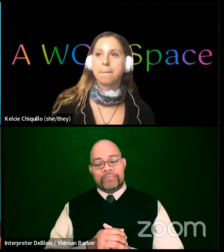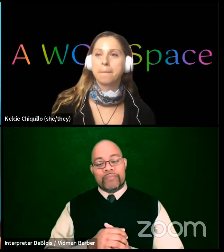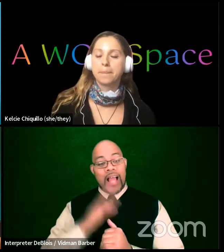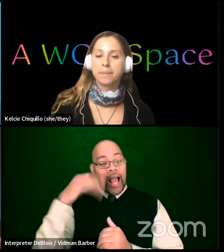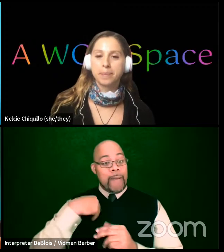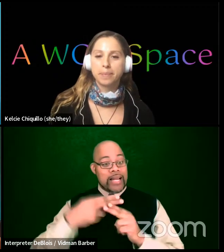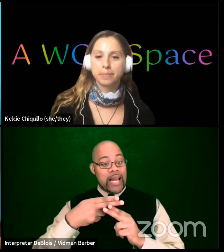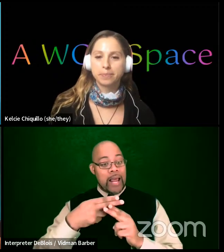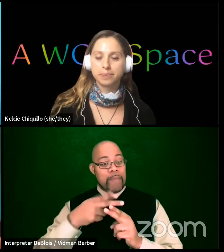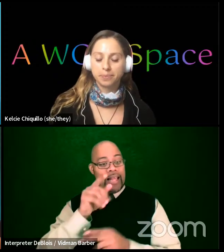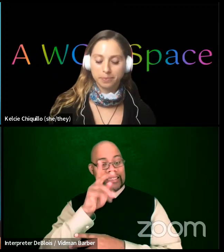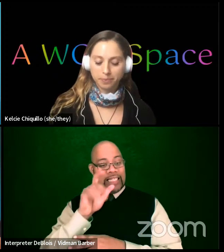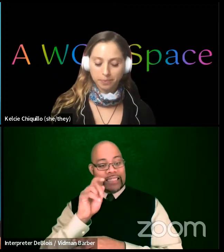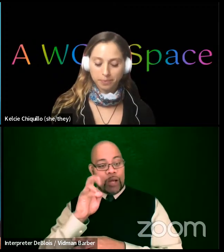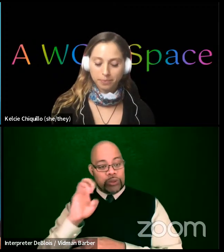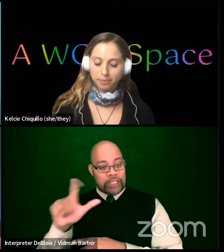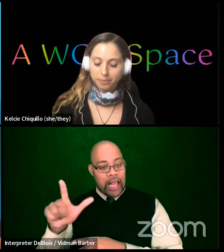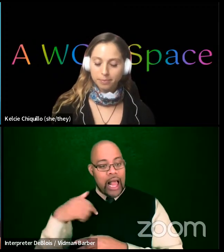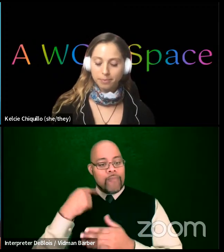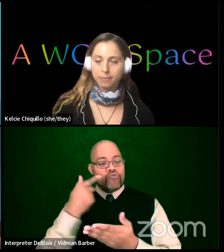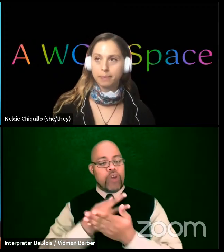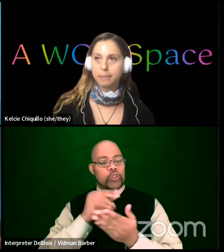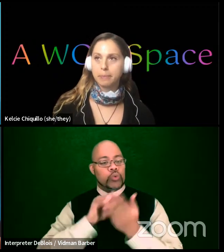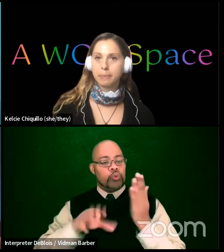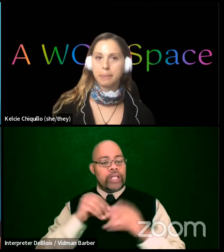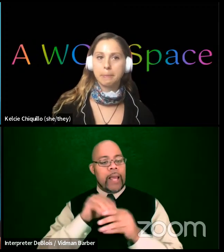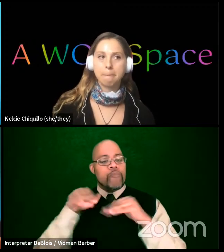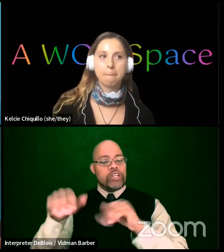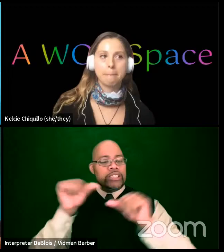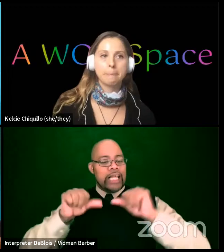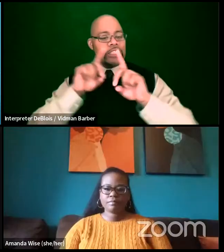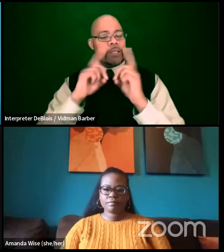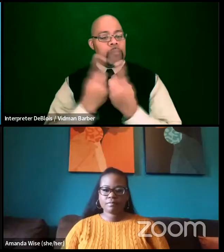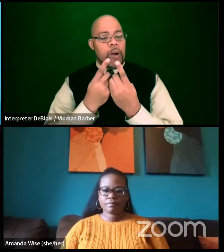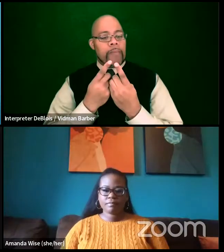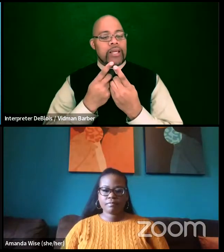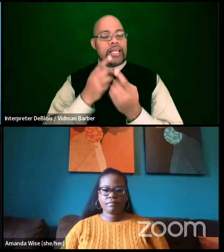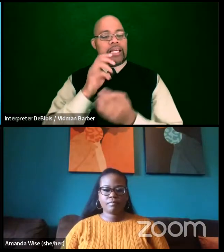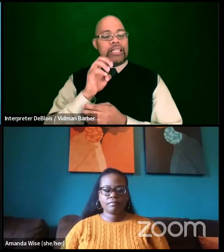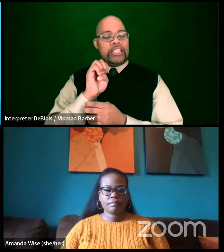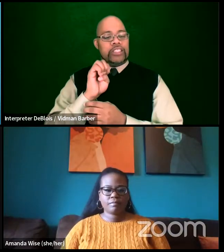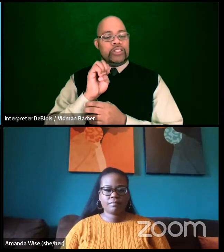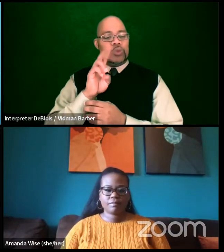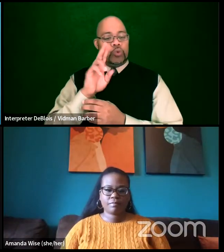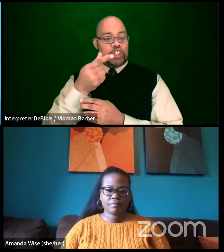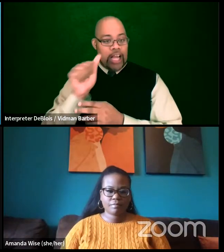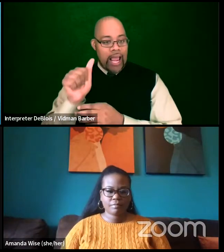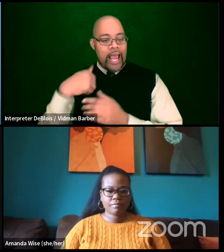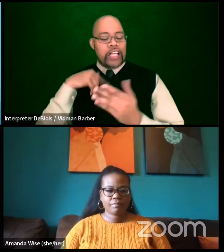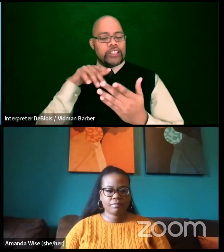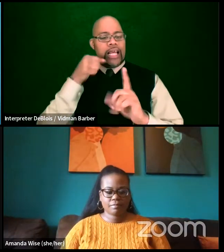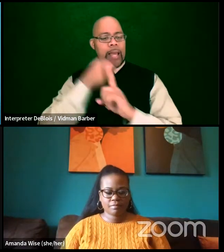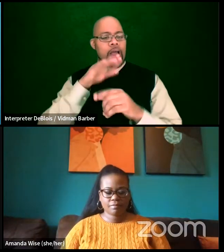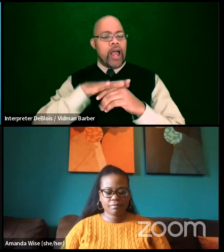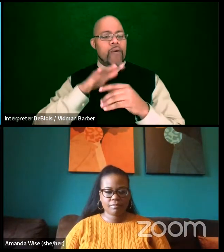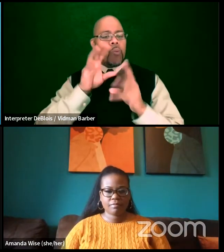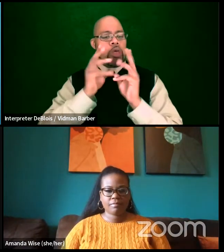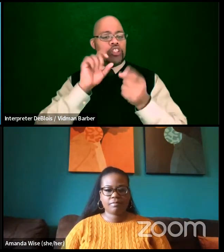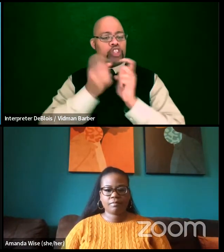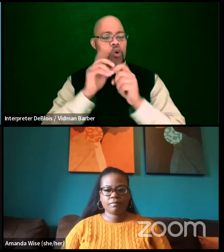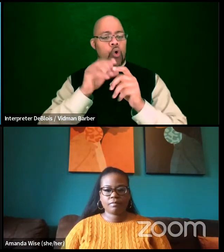Hi, my name is Leslie Townsell, and I'm a graduate student in the Marine Science Department at UGA. I study the impacts of climate change on